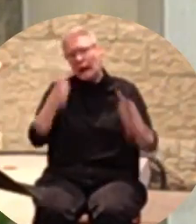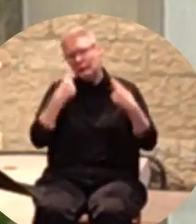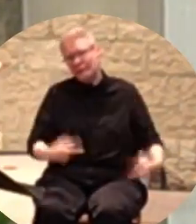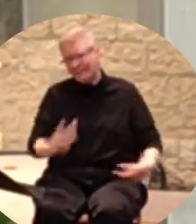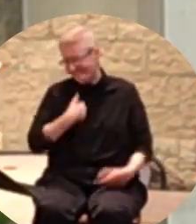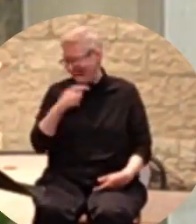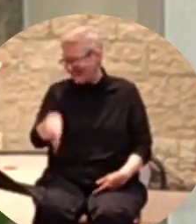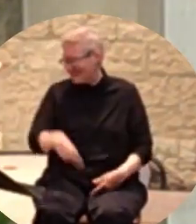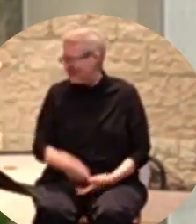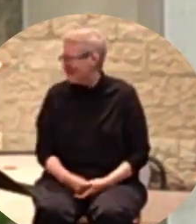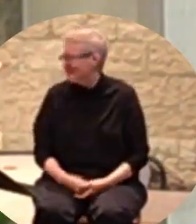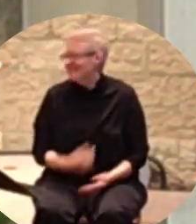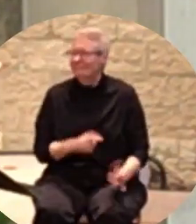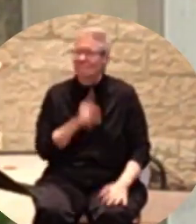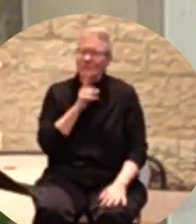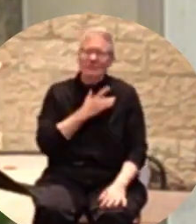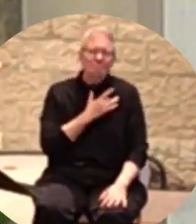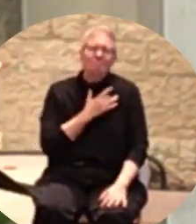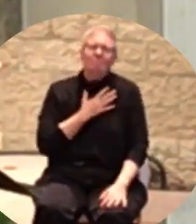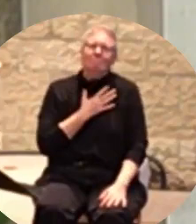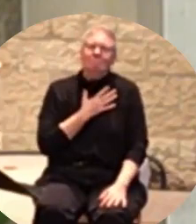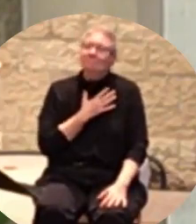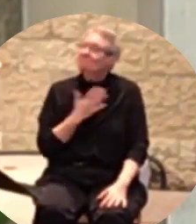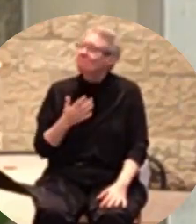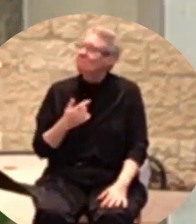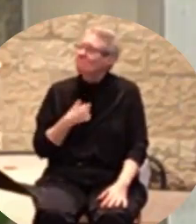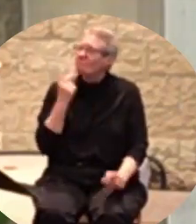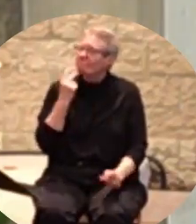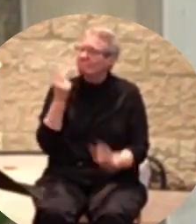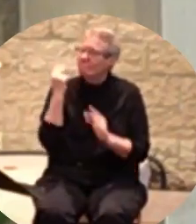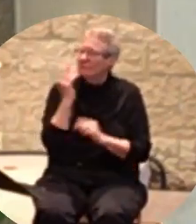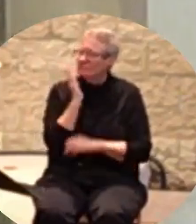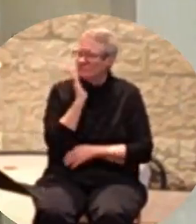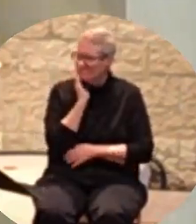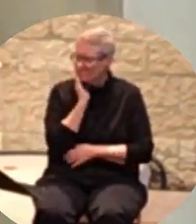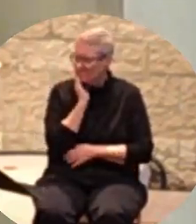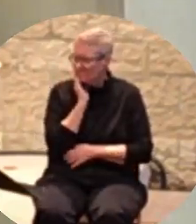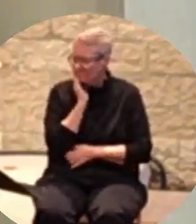So it was so touching to me. And I came back and I got to thinking,